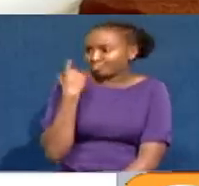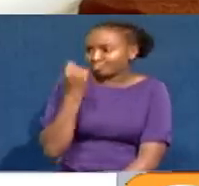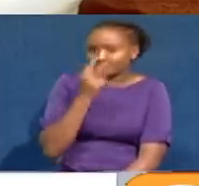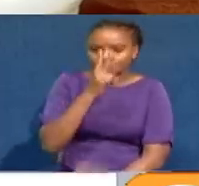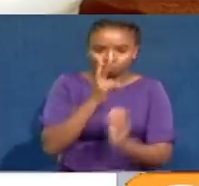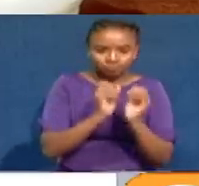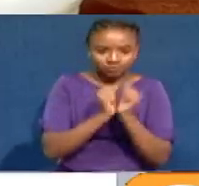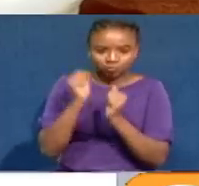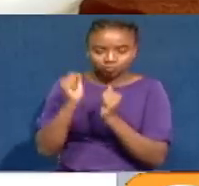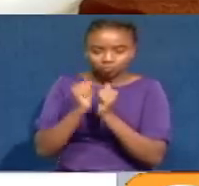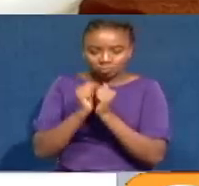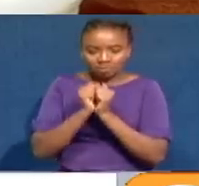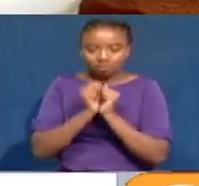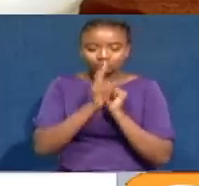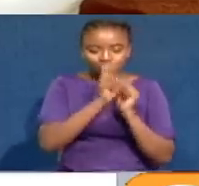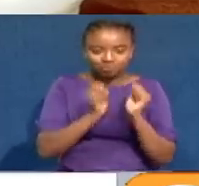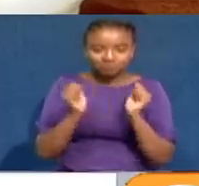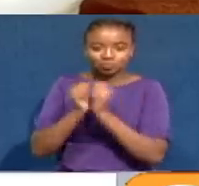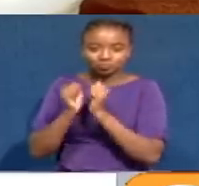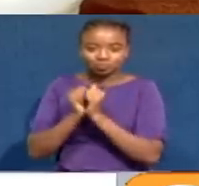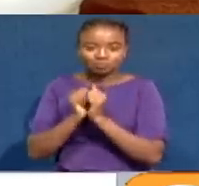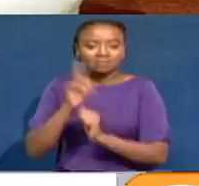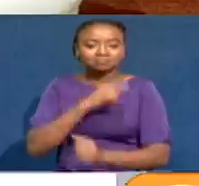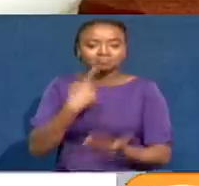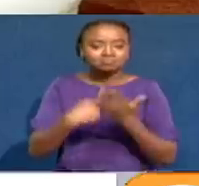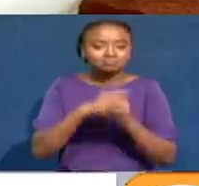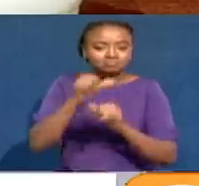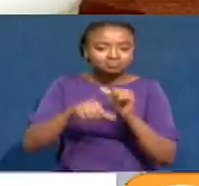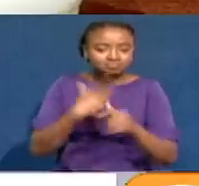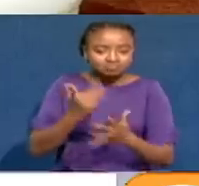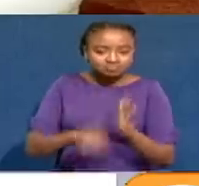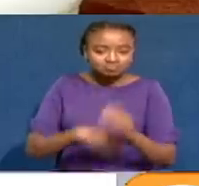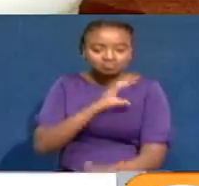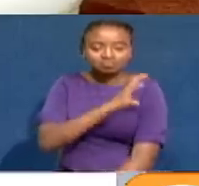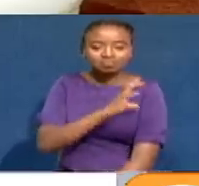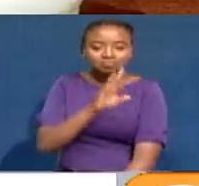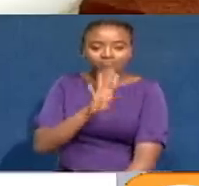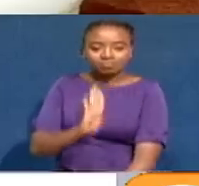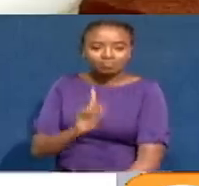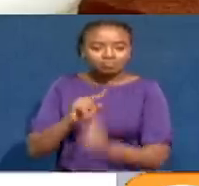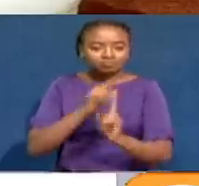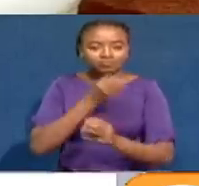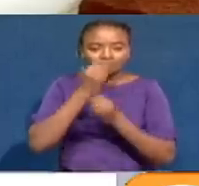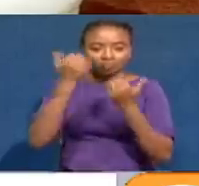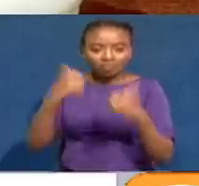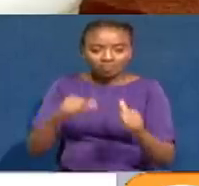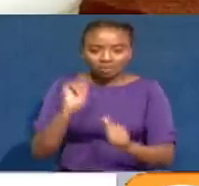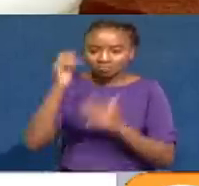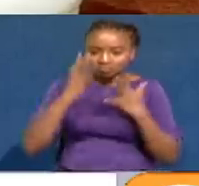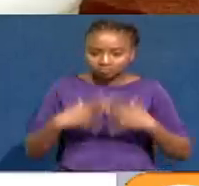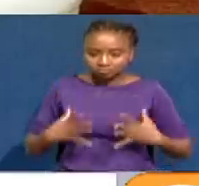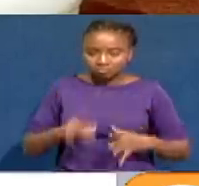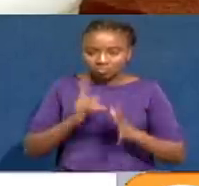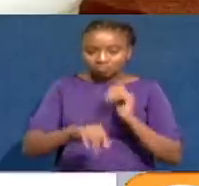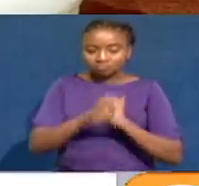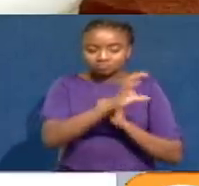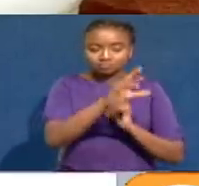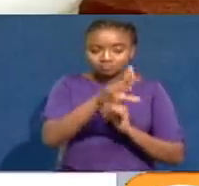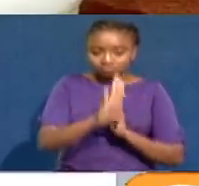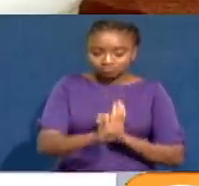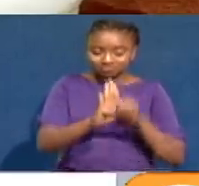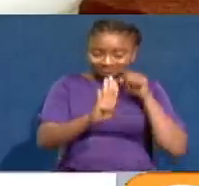Masujadi talked about CRB. What he didn't tell the Kenyan people is that the CRB he referred